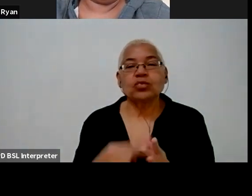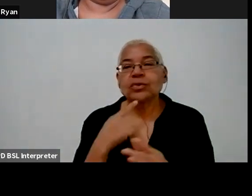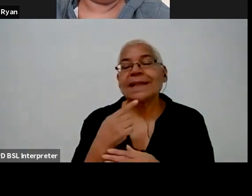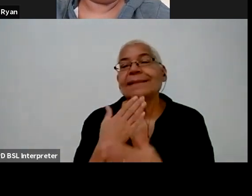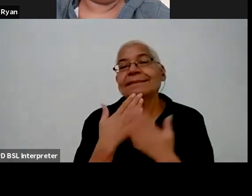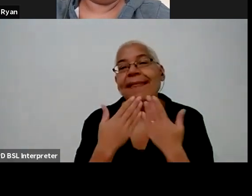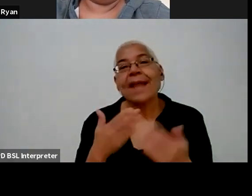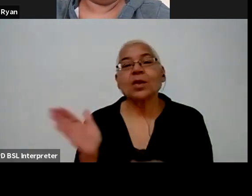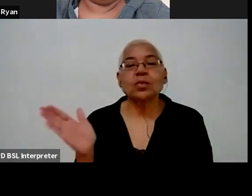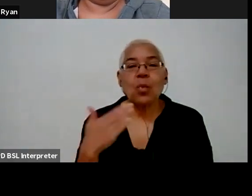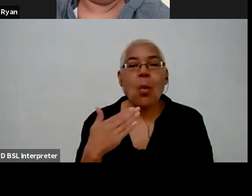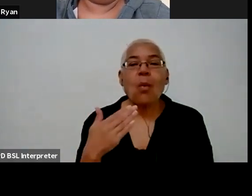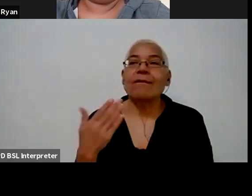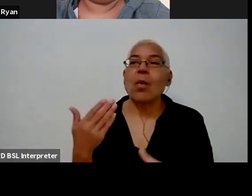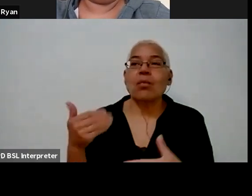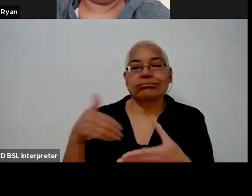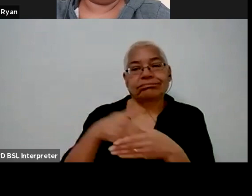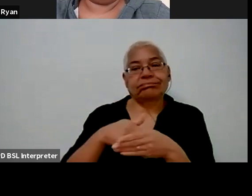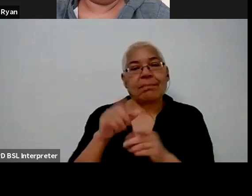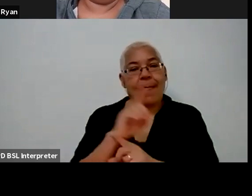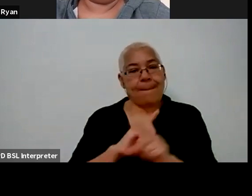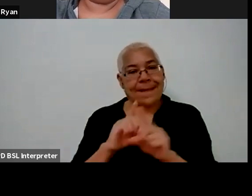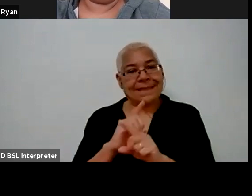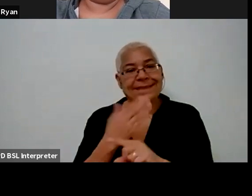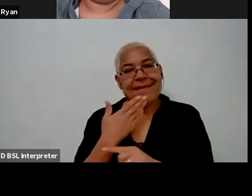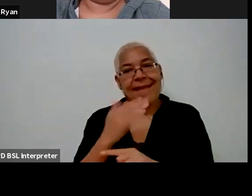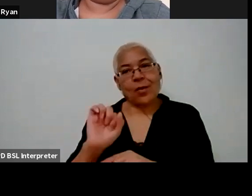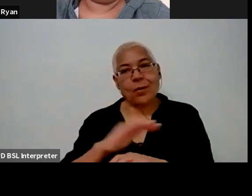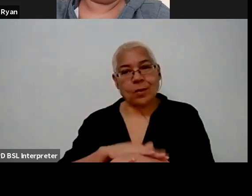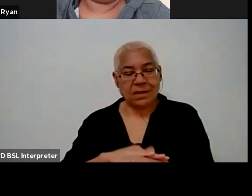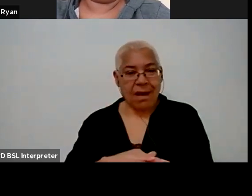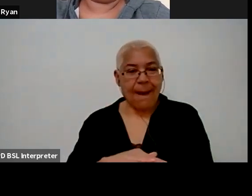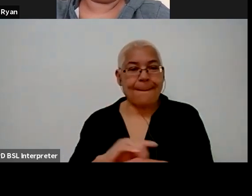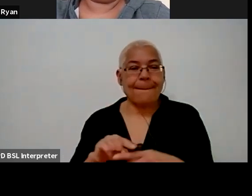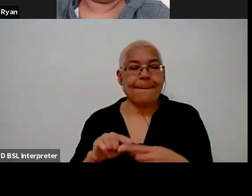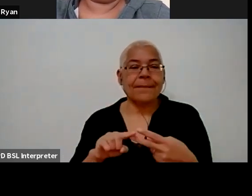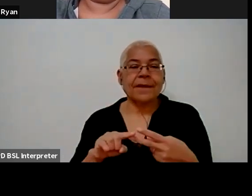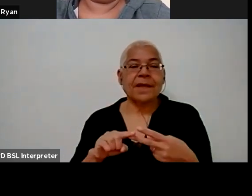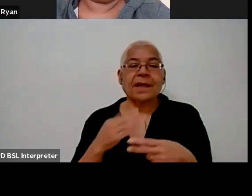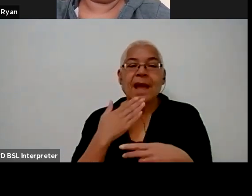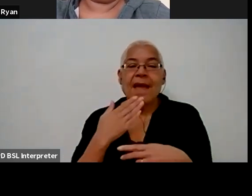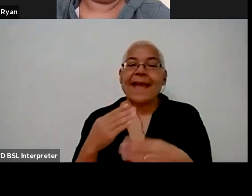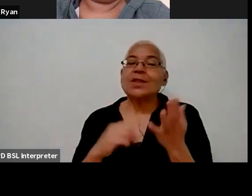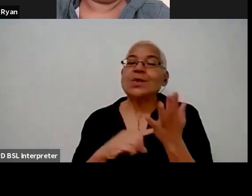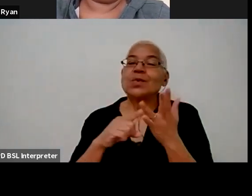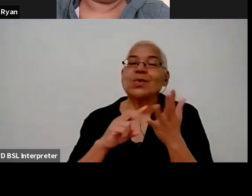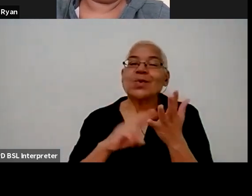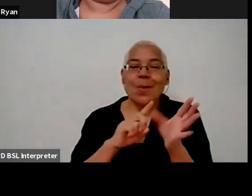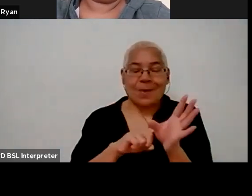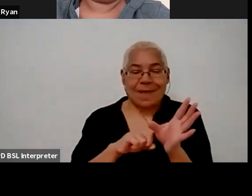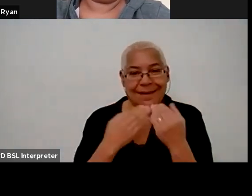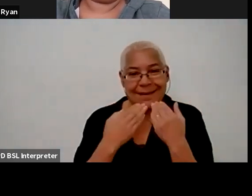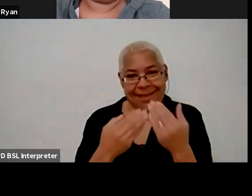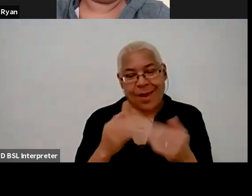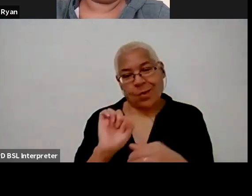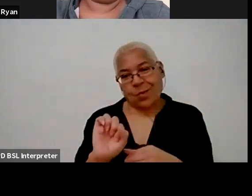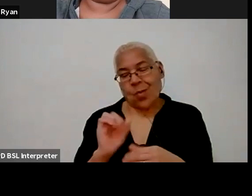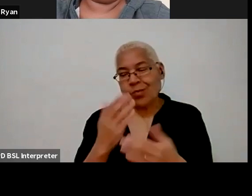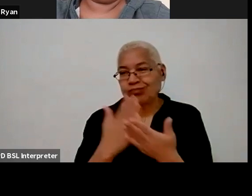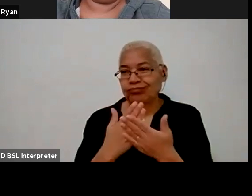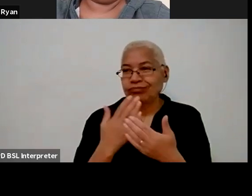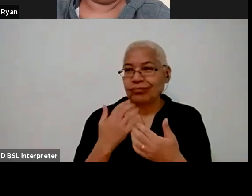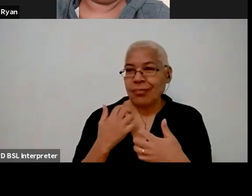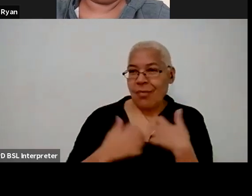today attending our session. Thanks for your time. Yeah, and especially thanks to Tony for your very